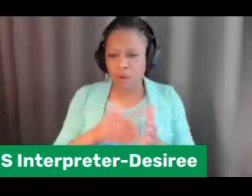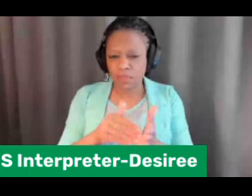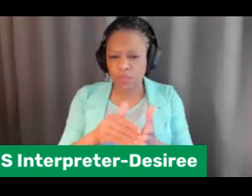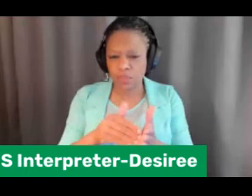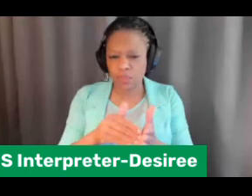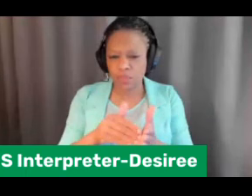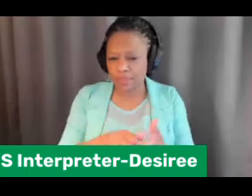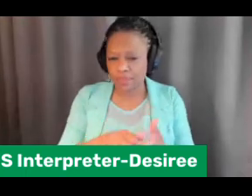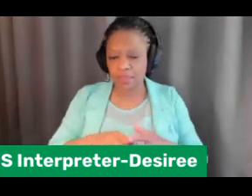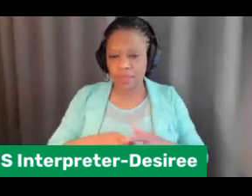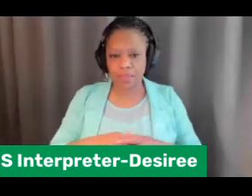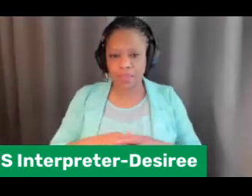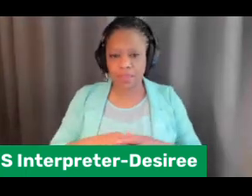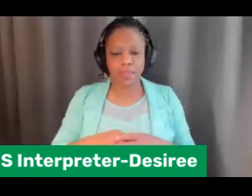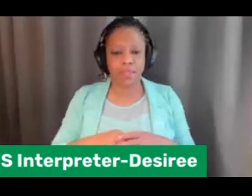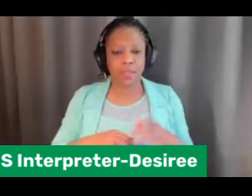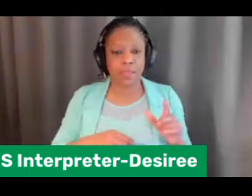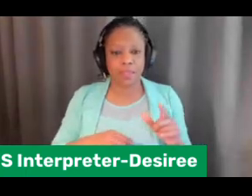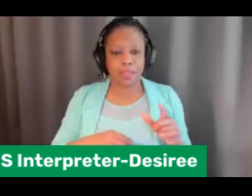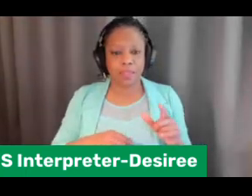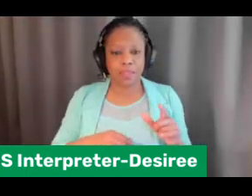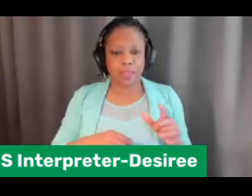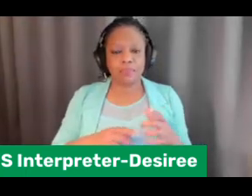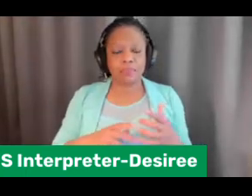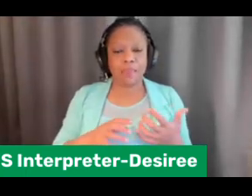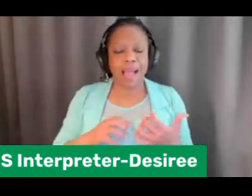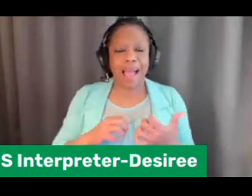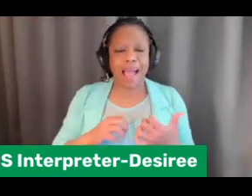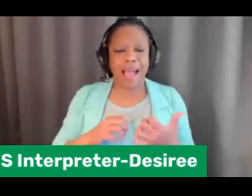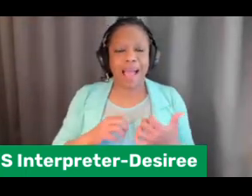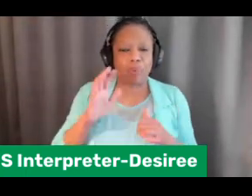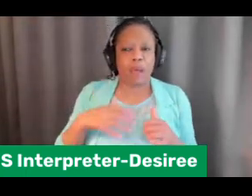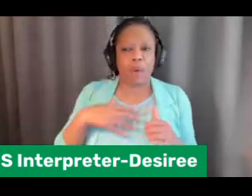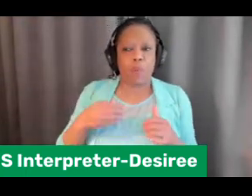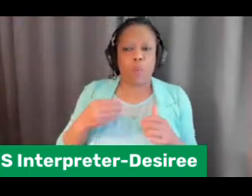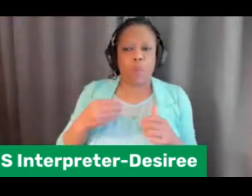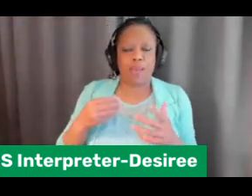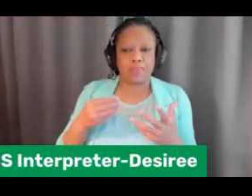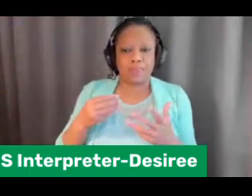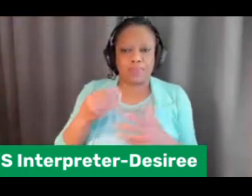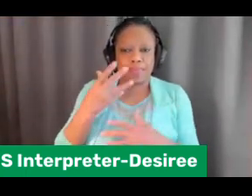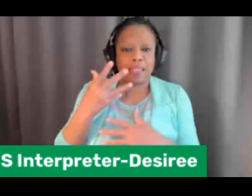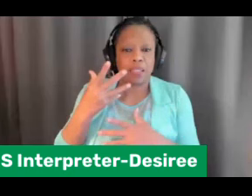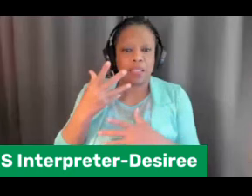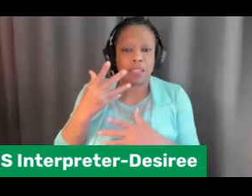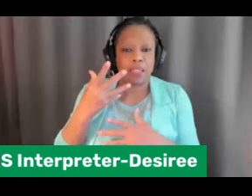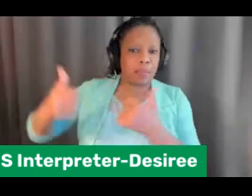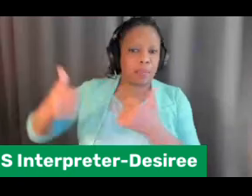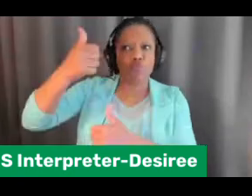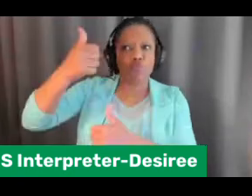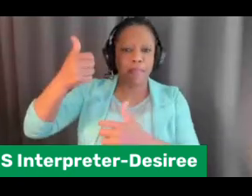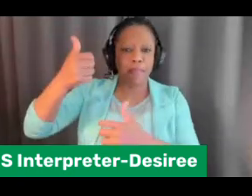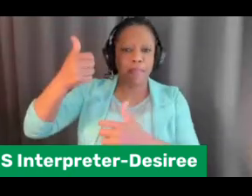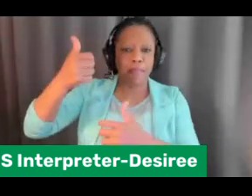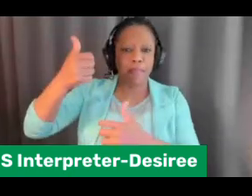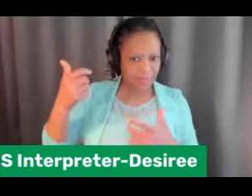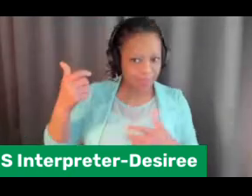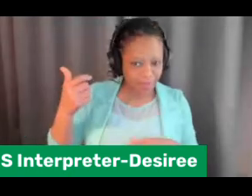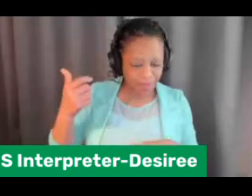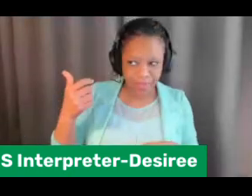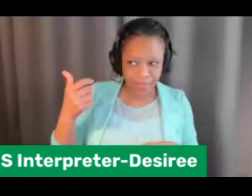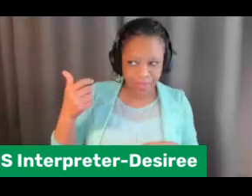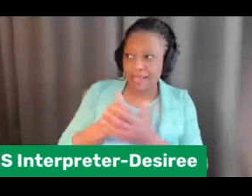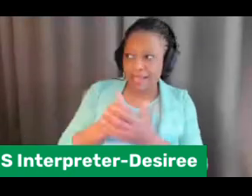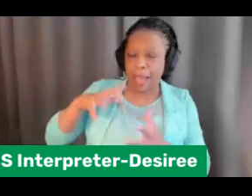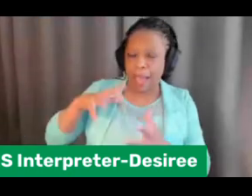Right? How do we disrupt the white supremacist, capitalist, patriarchal reproductions of life that we are so